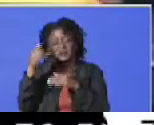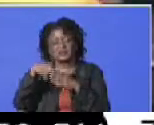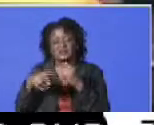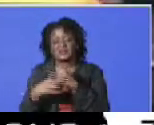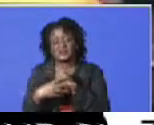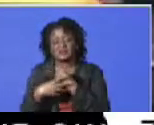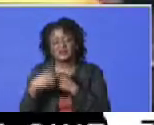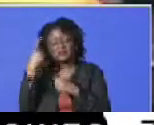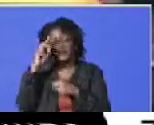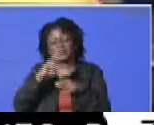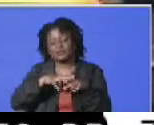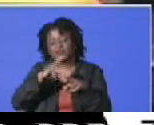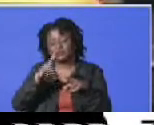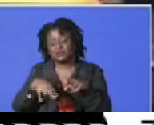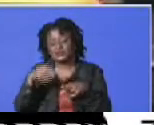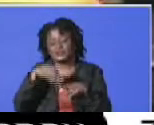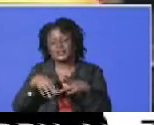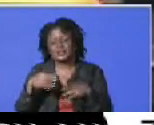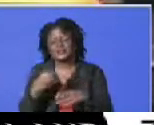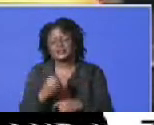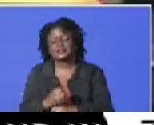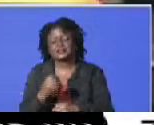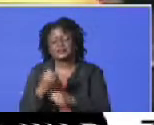in subventions to these entities.